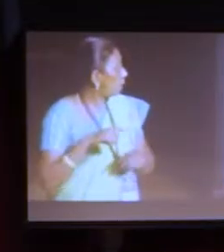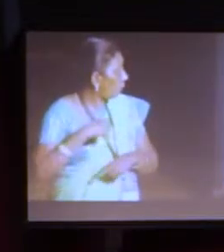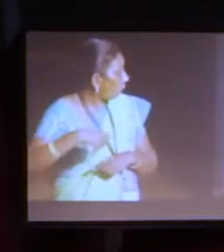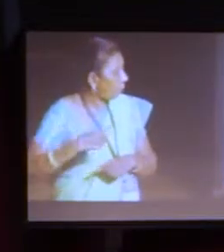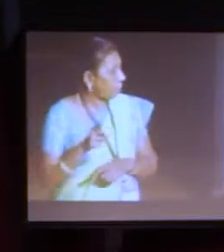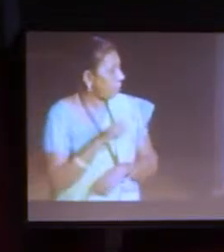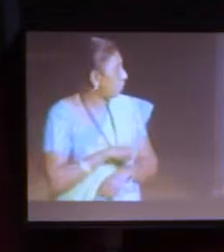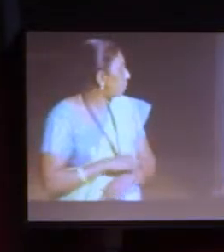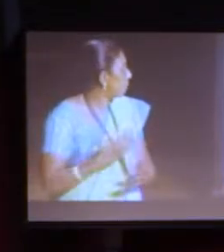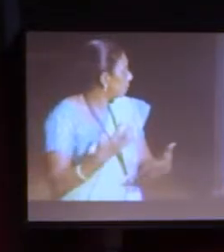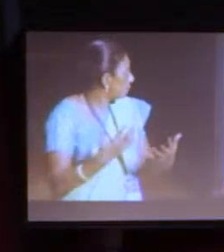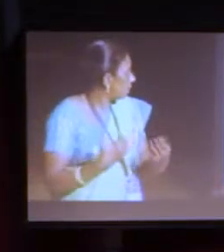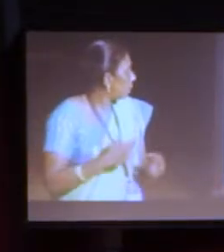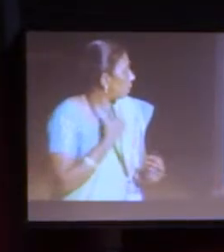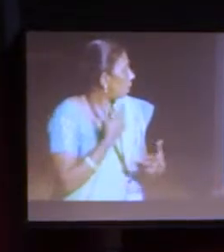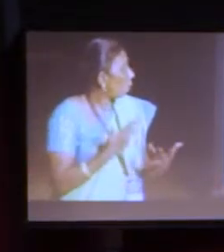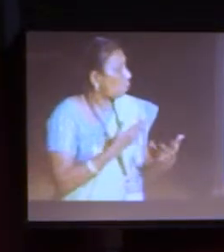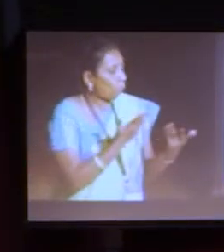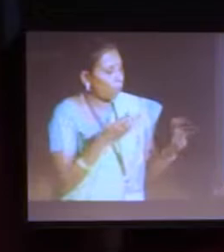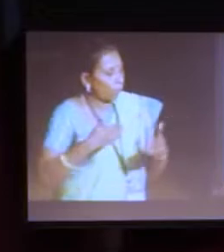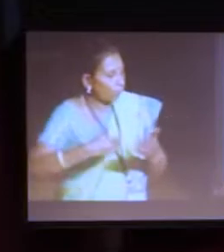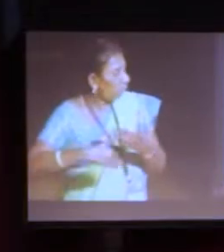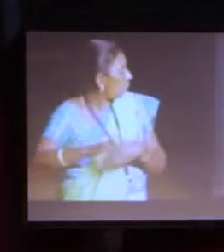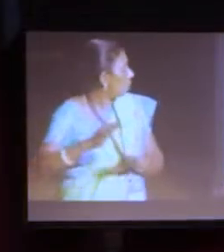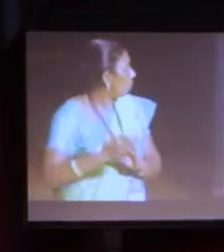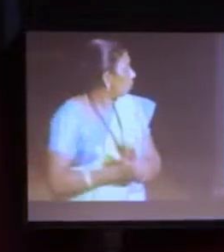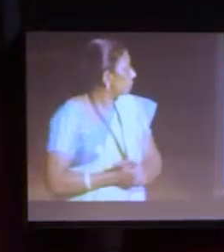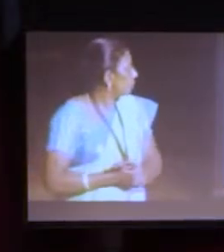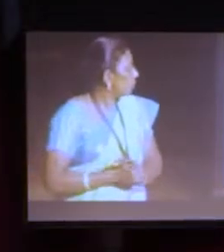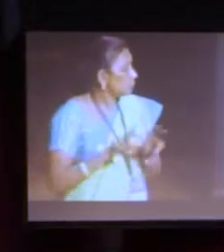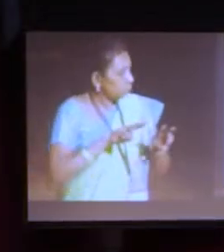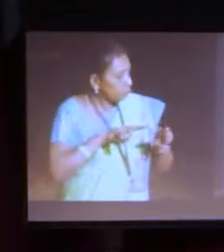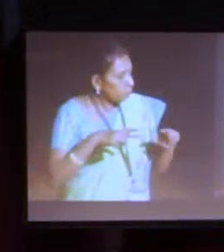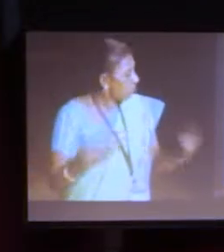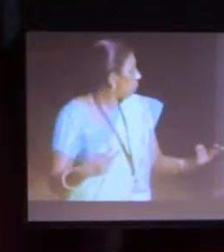think about how we're going to change the world together.